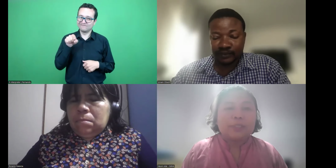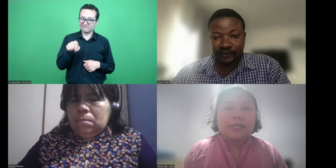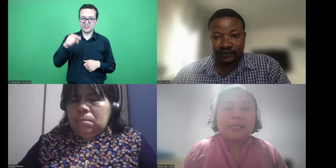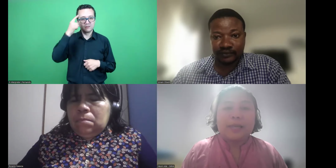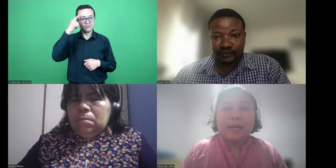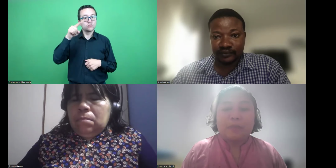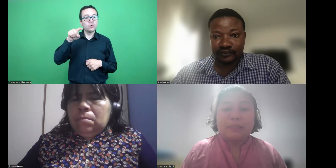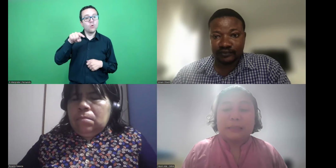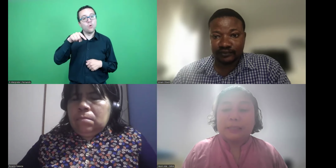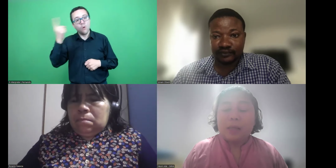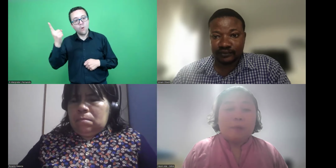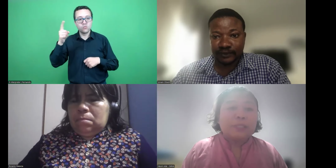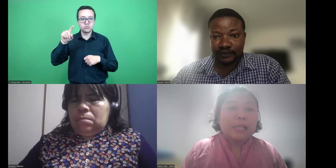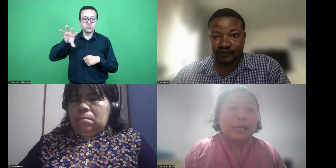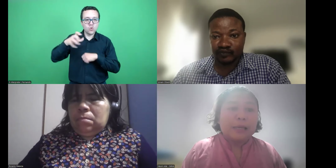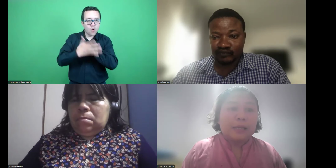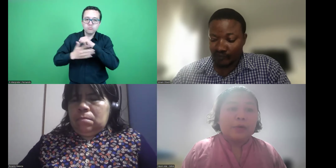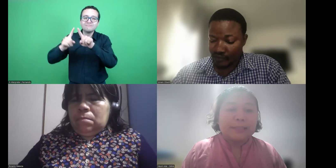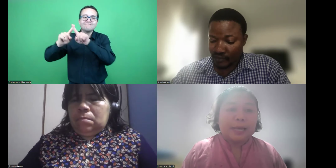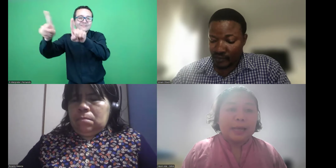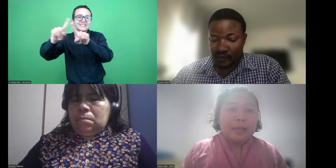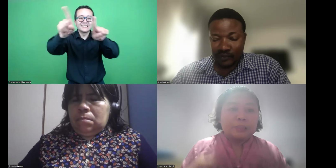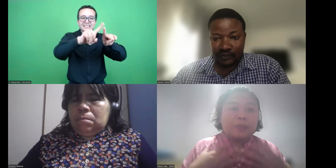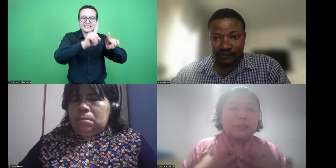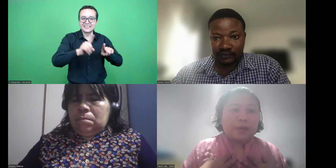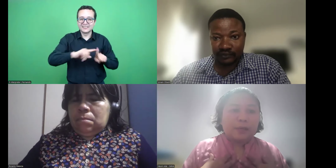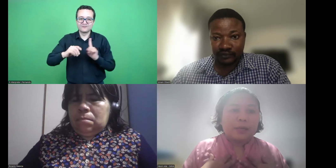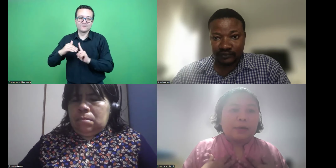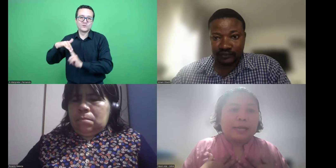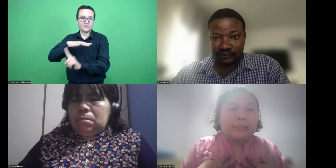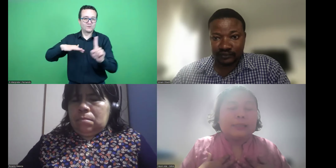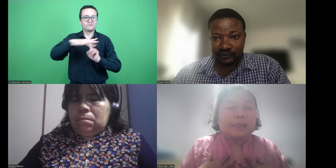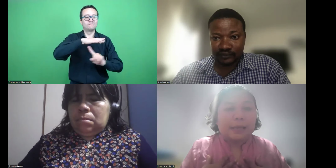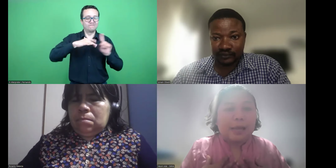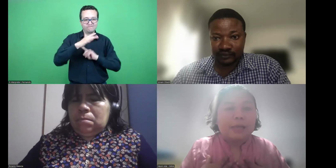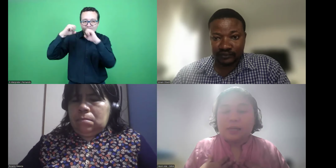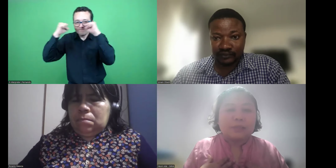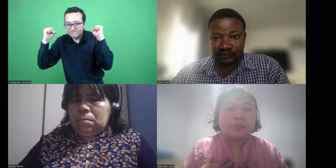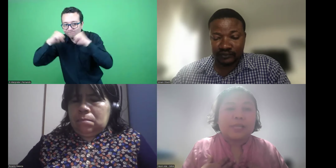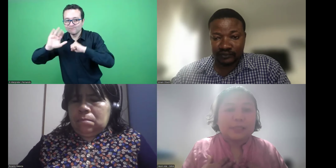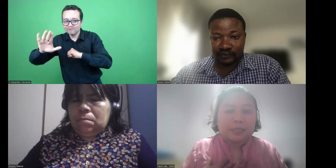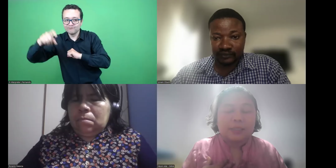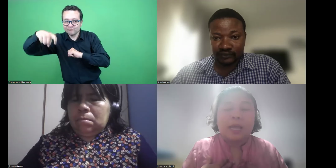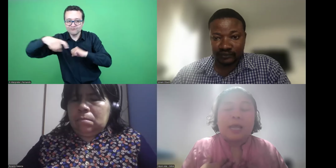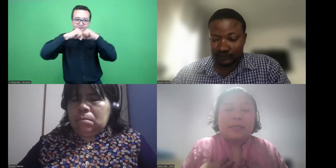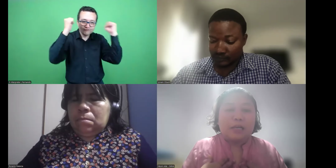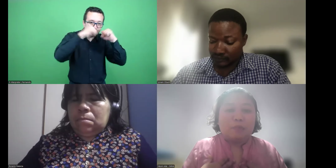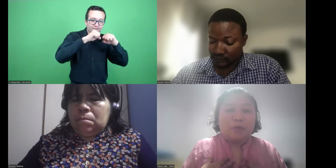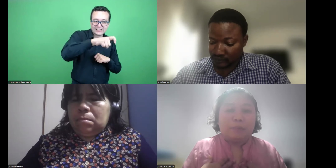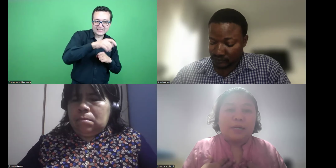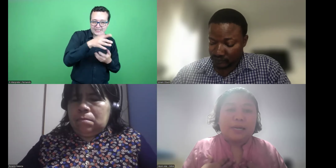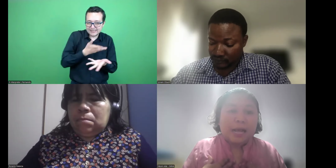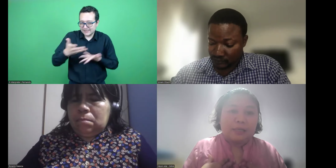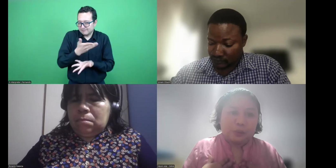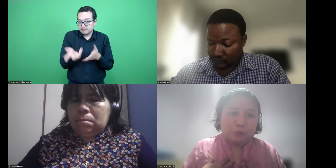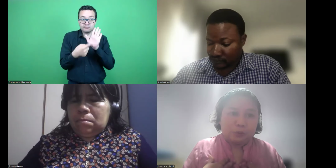certain sangat urgent di daerah situations masing-masing. that are Misalnya di mostly urgent Indonesia, for each country. For spesifik di example, here in organisasi Indonesia, saya, Indonesia Mental specifically Health for my Association, organization, yang the